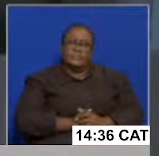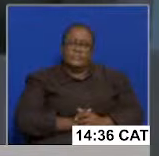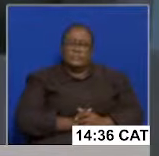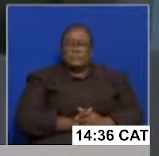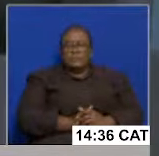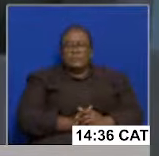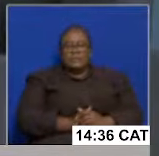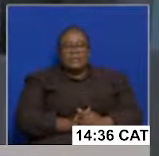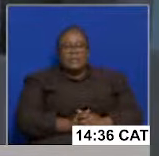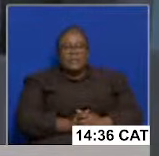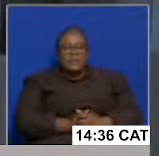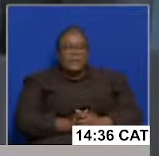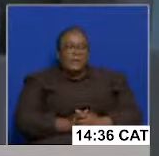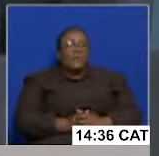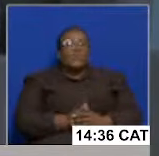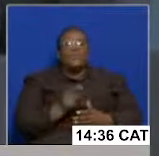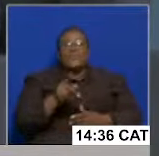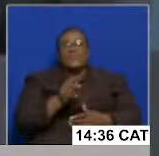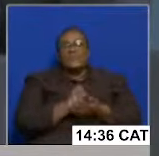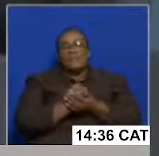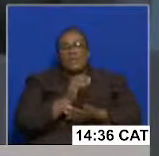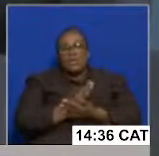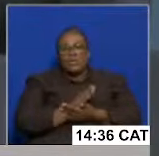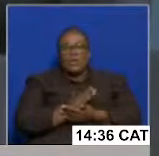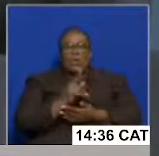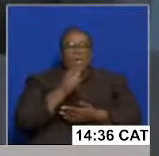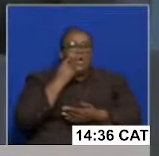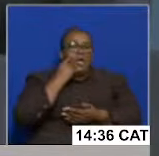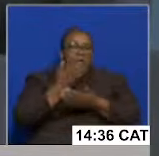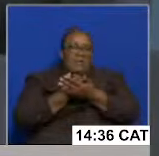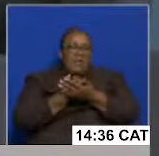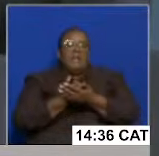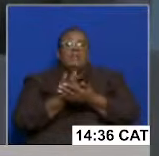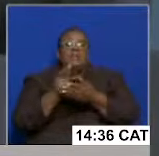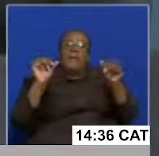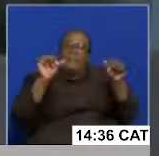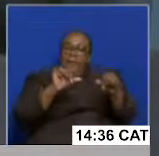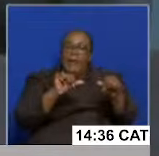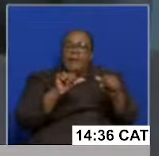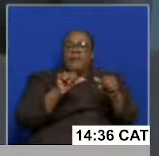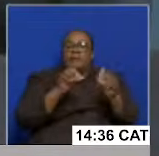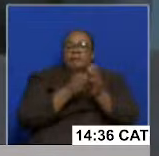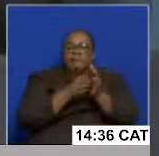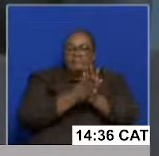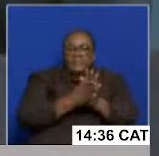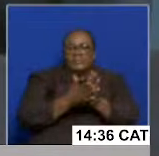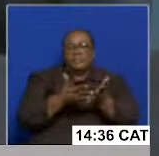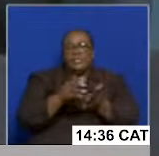sure that the exhibits are booked on the SAP 13.